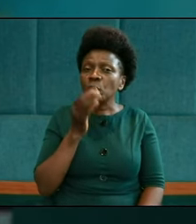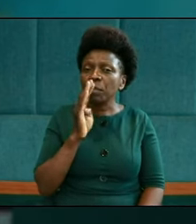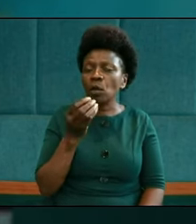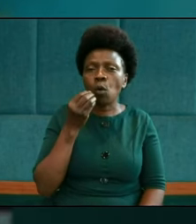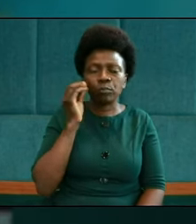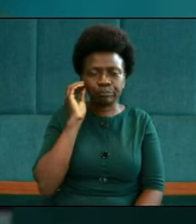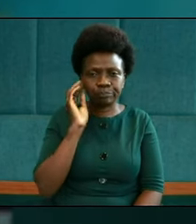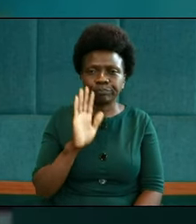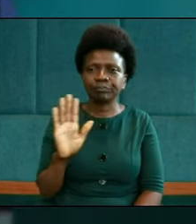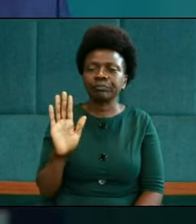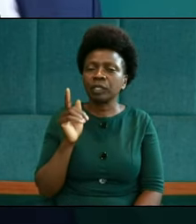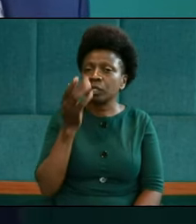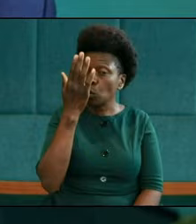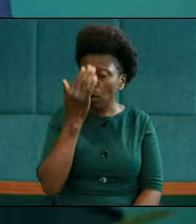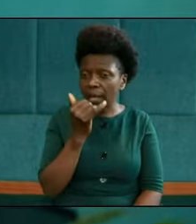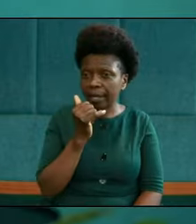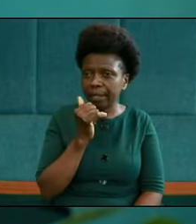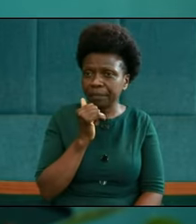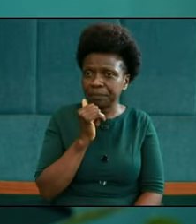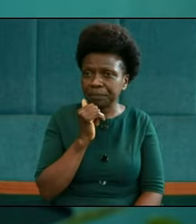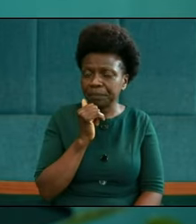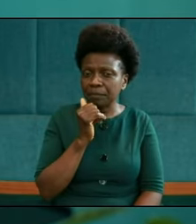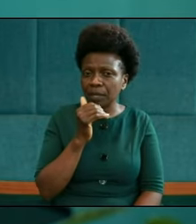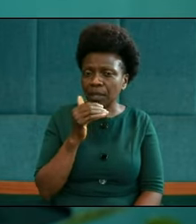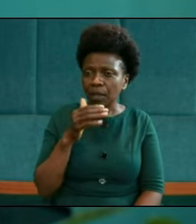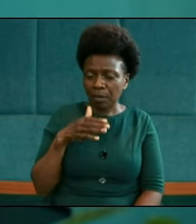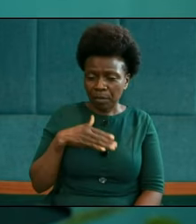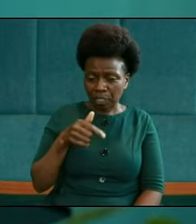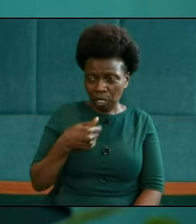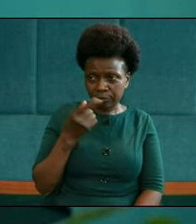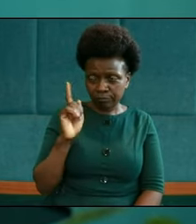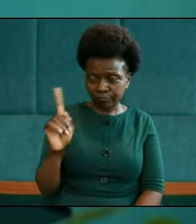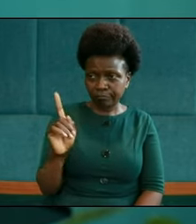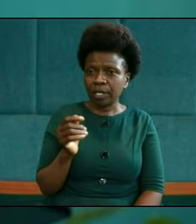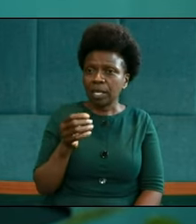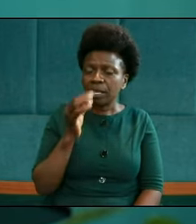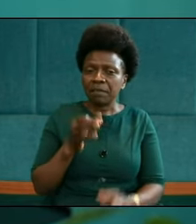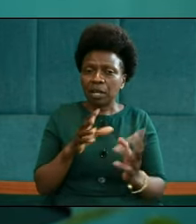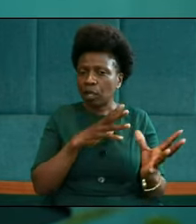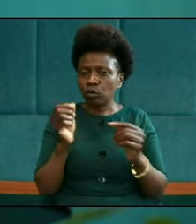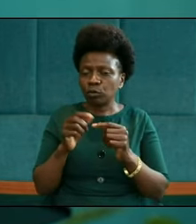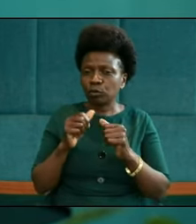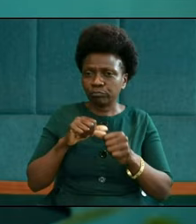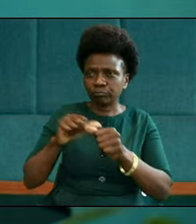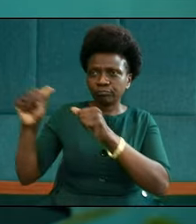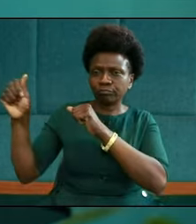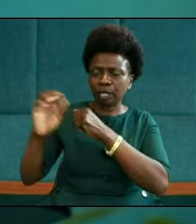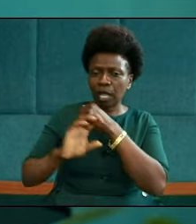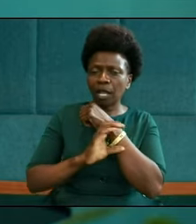home. That is why myself, even if I go to a first world